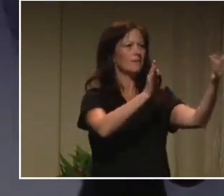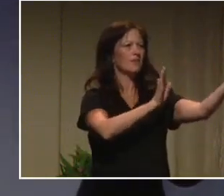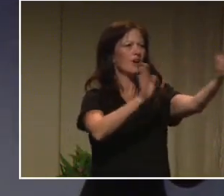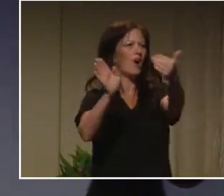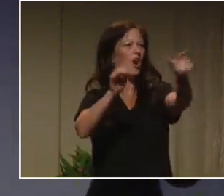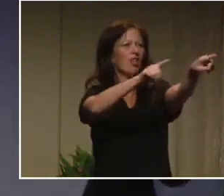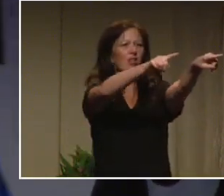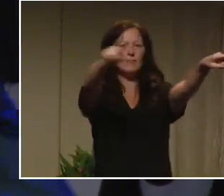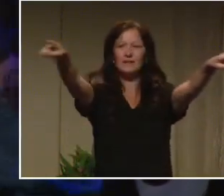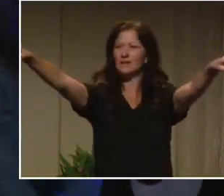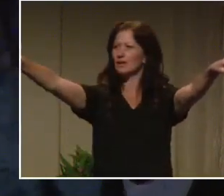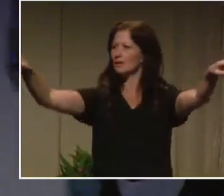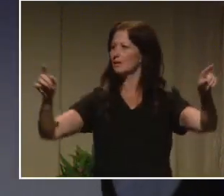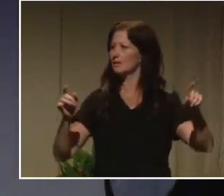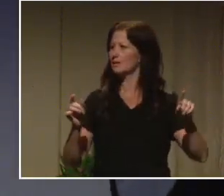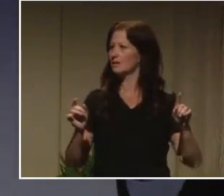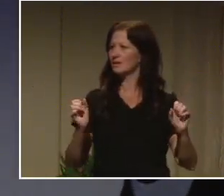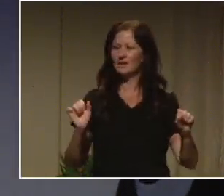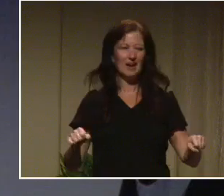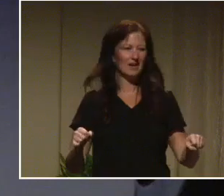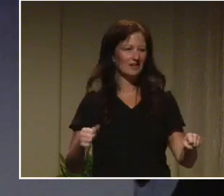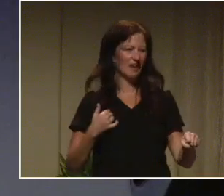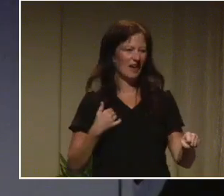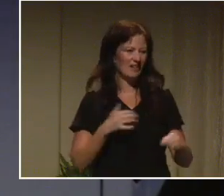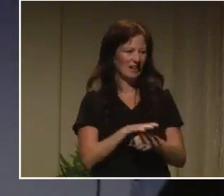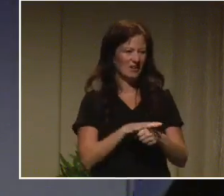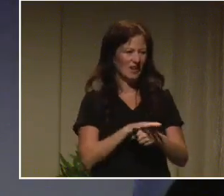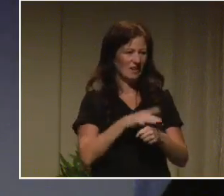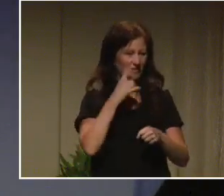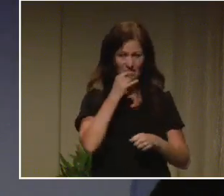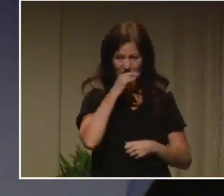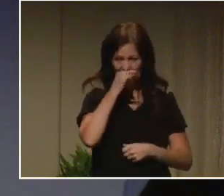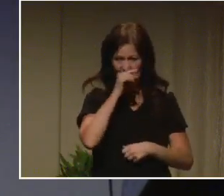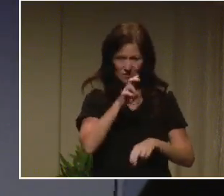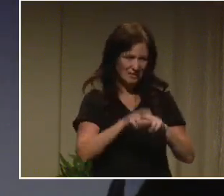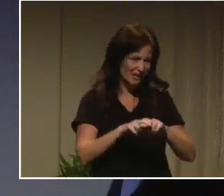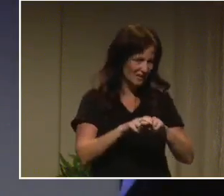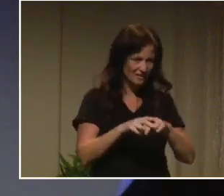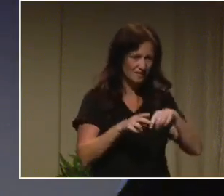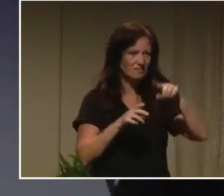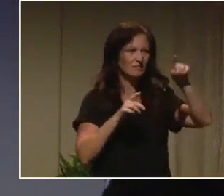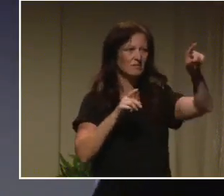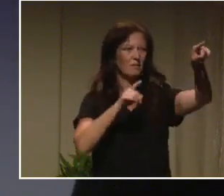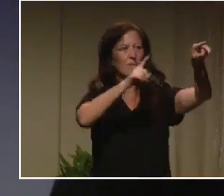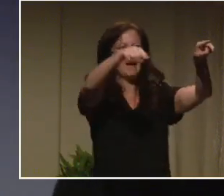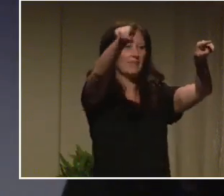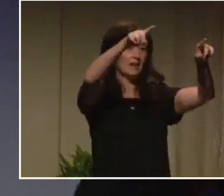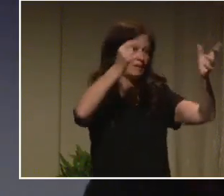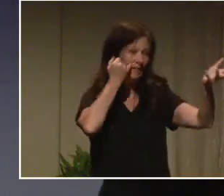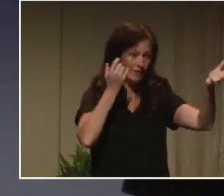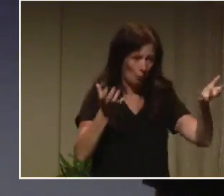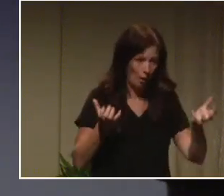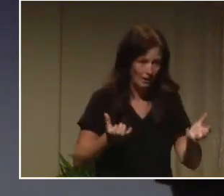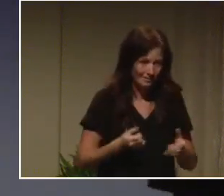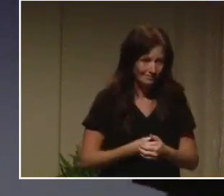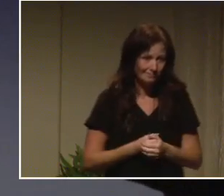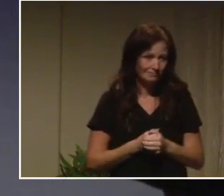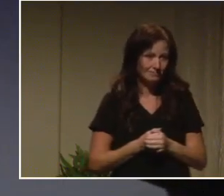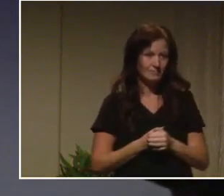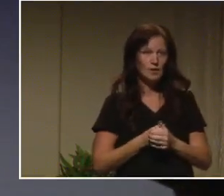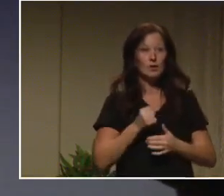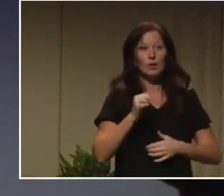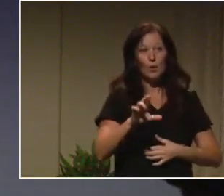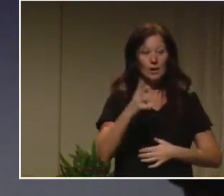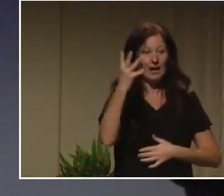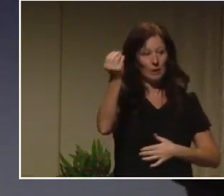up some stations where parents can be with their kids, and we do ask that parents be with their kids. But they're also in front of the TVs out in the foyer if